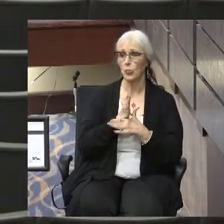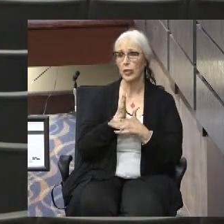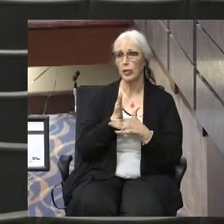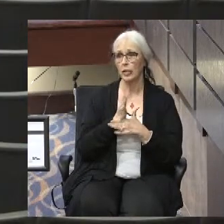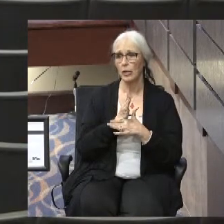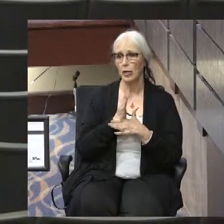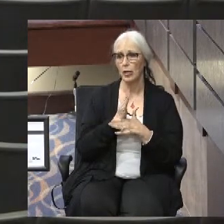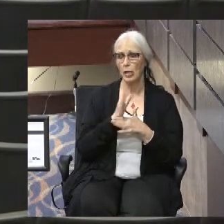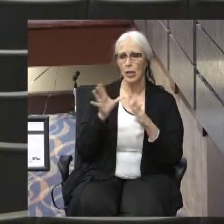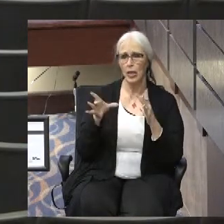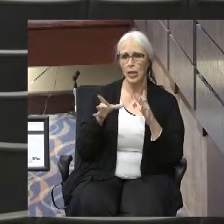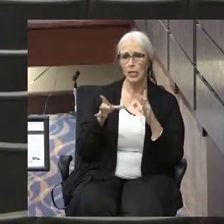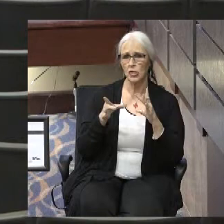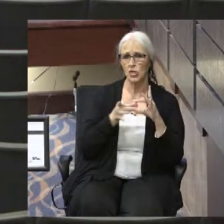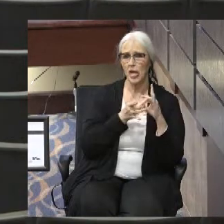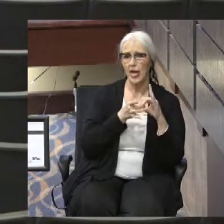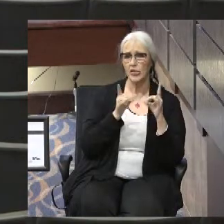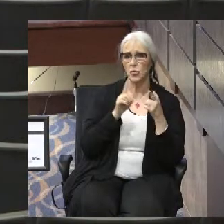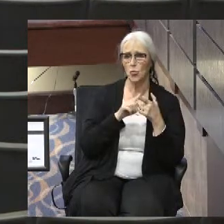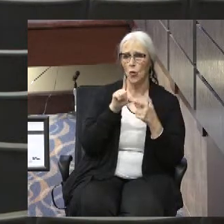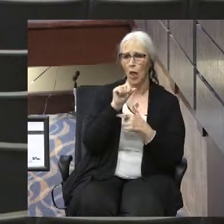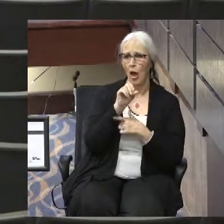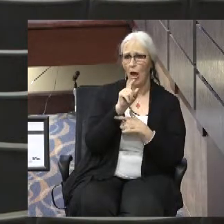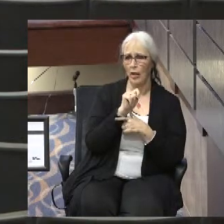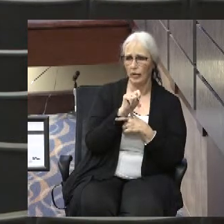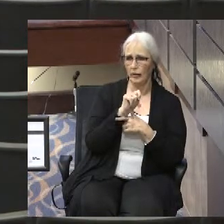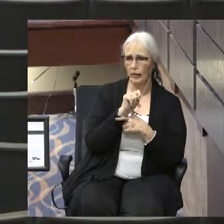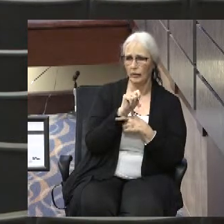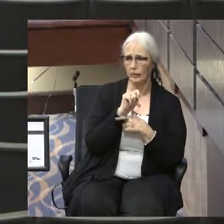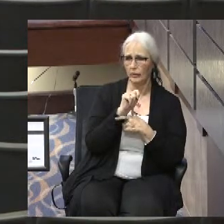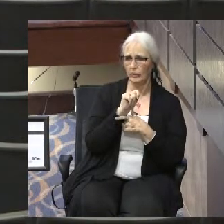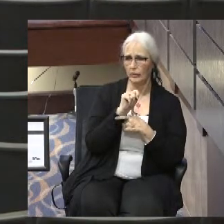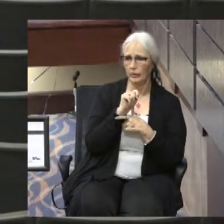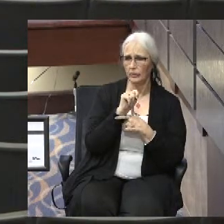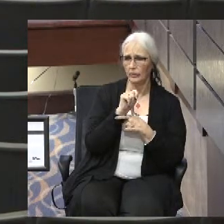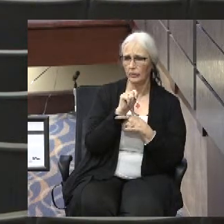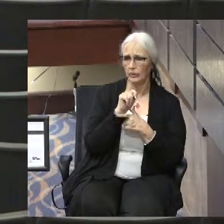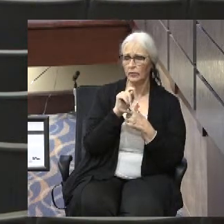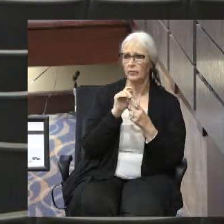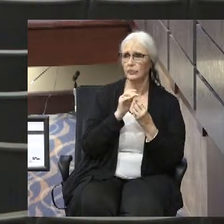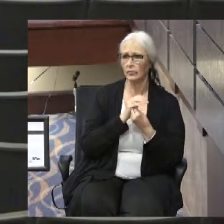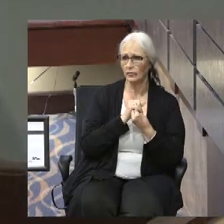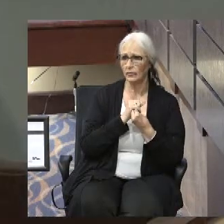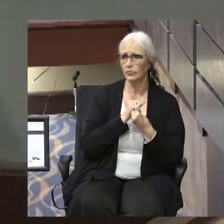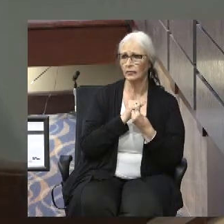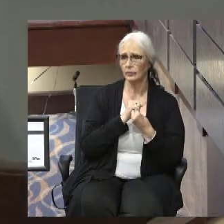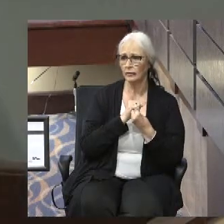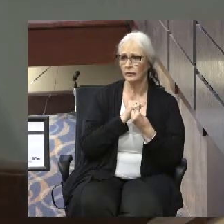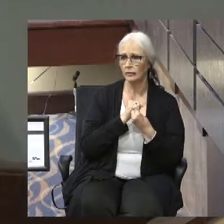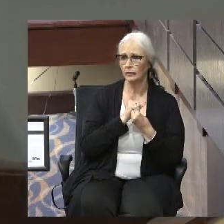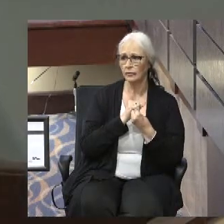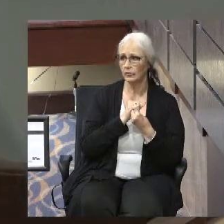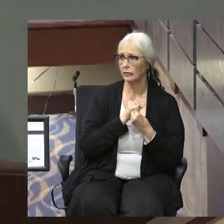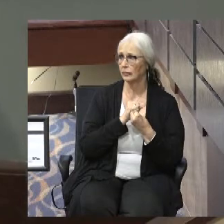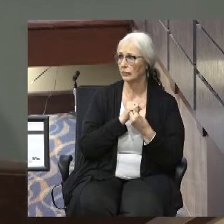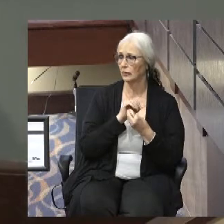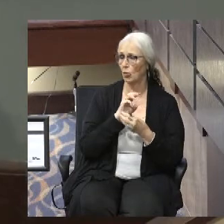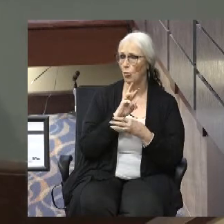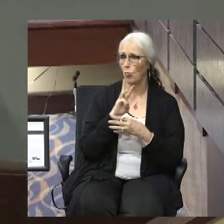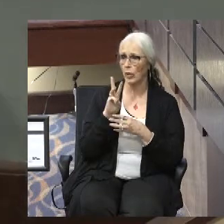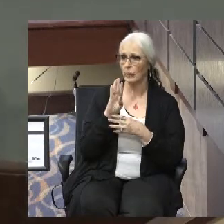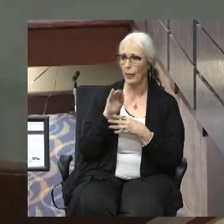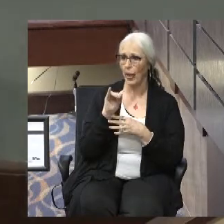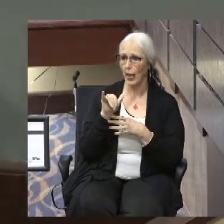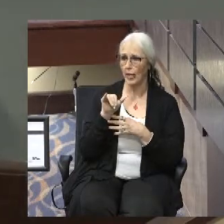it's adjacent to the lot that the applicant owns and the West Bay Shopping Center. Oh,